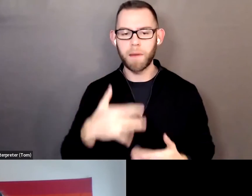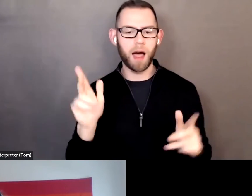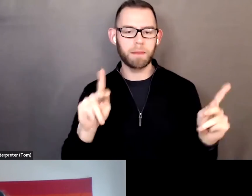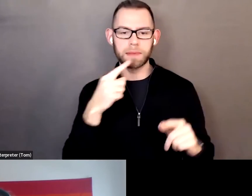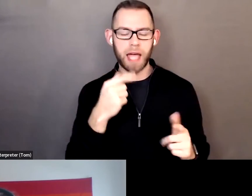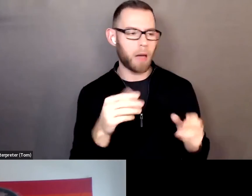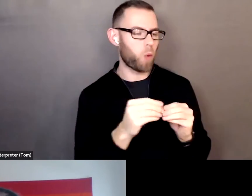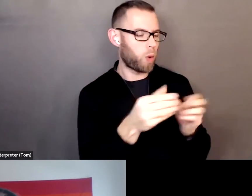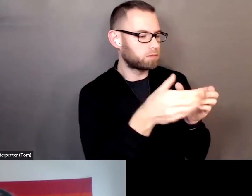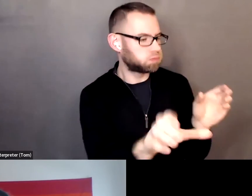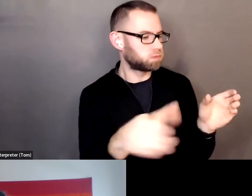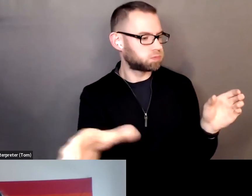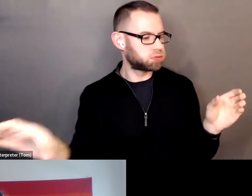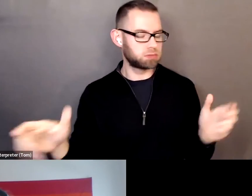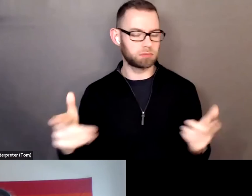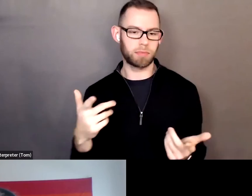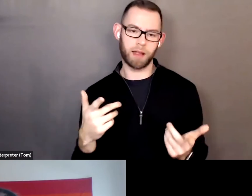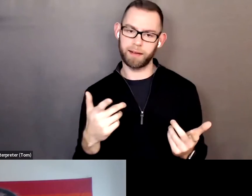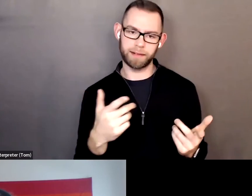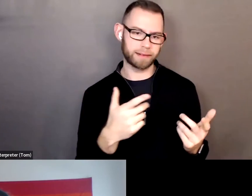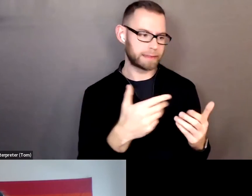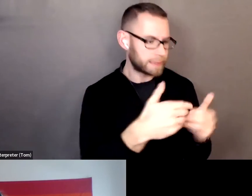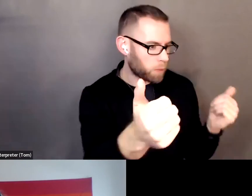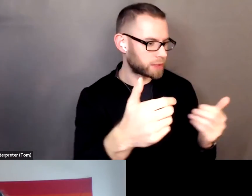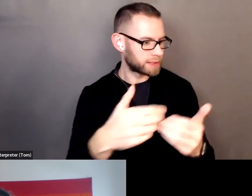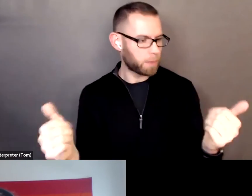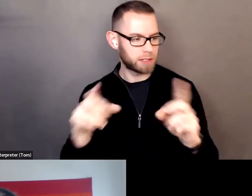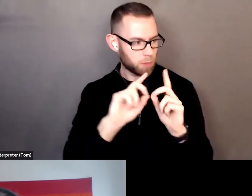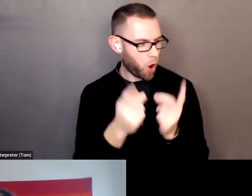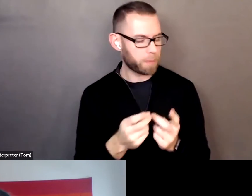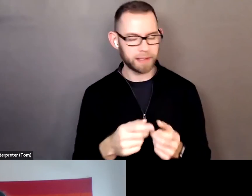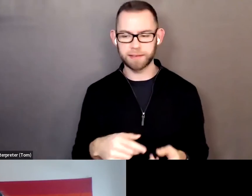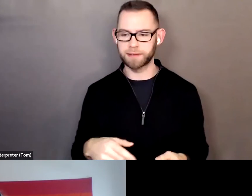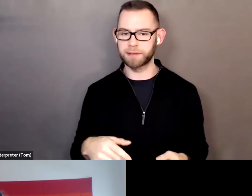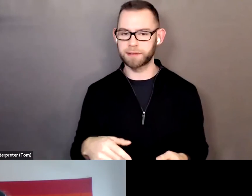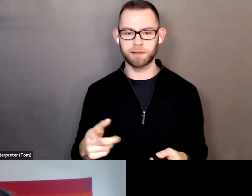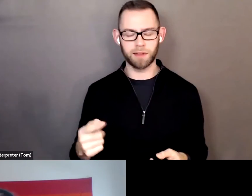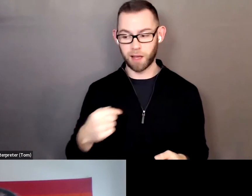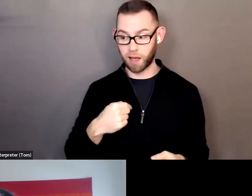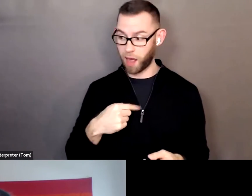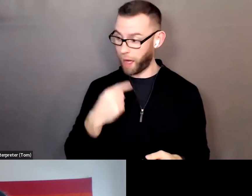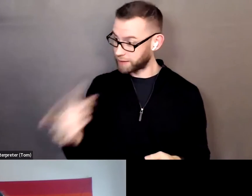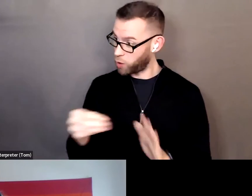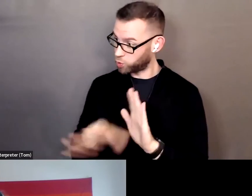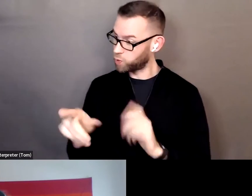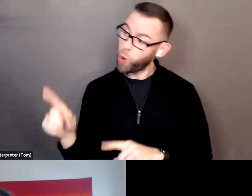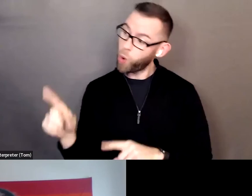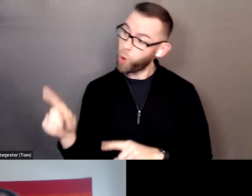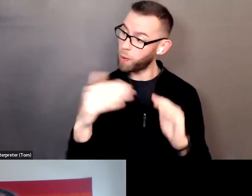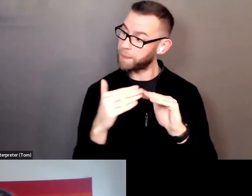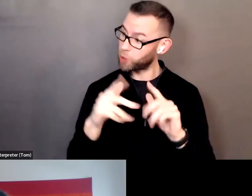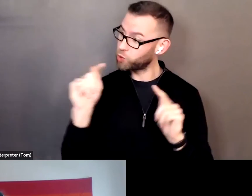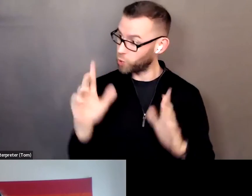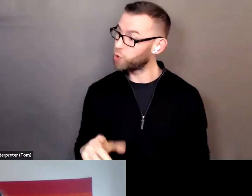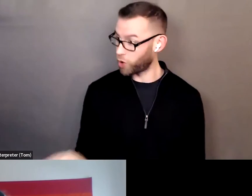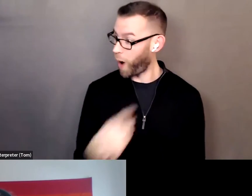go. So I won't just say, oh yeah, head over to peer tutors, you'll figure it out. I'll help them during that meeting that I'm with the student to make an